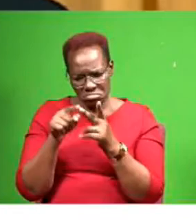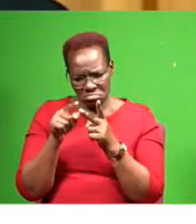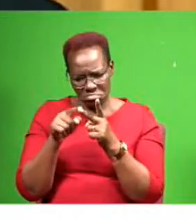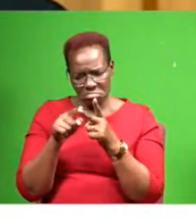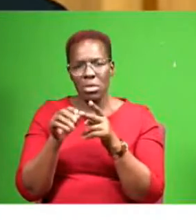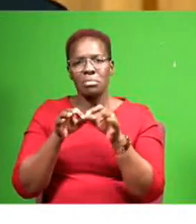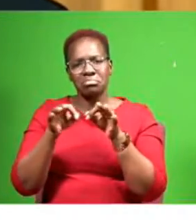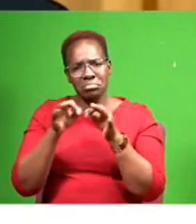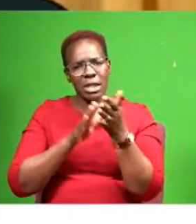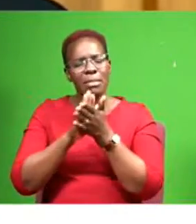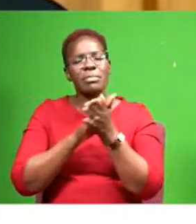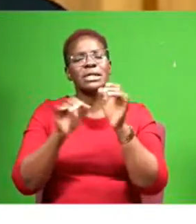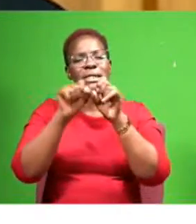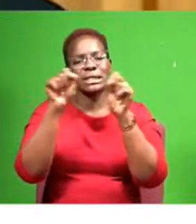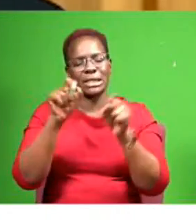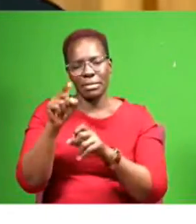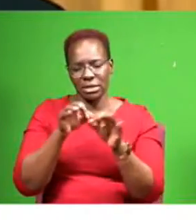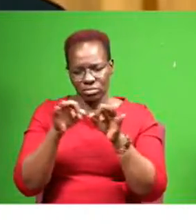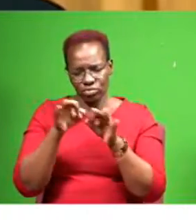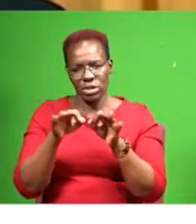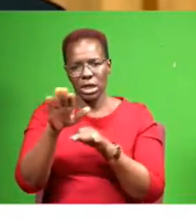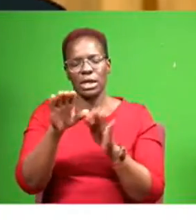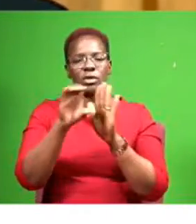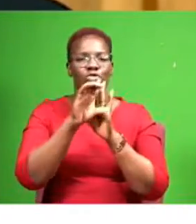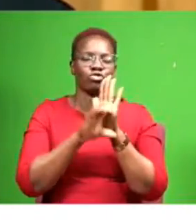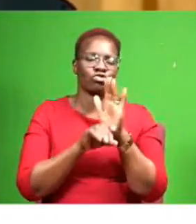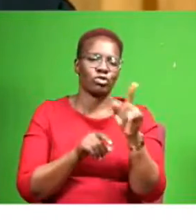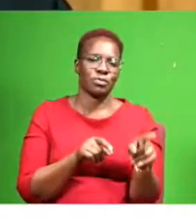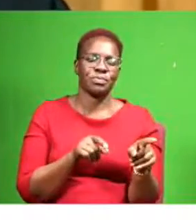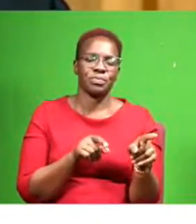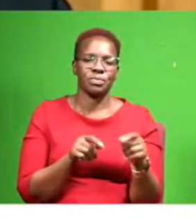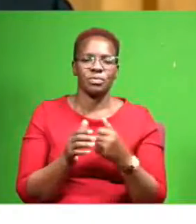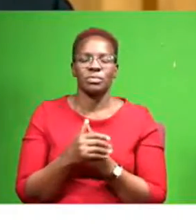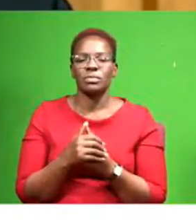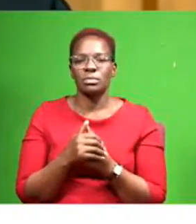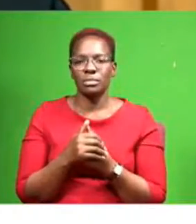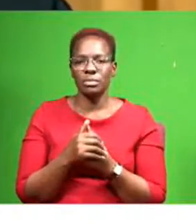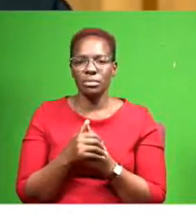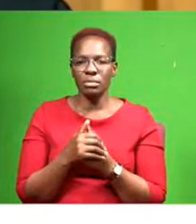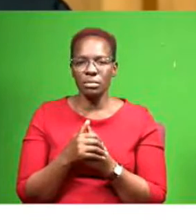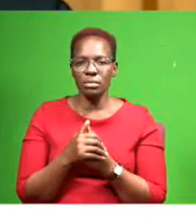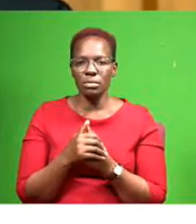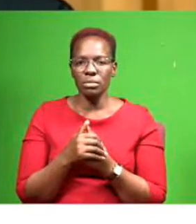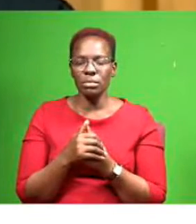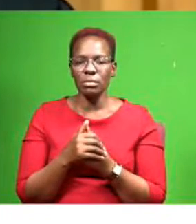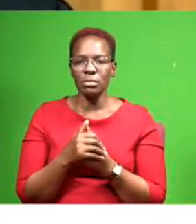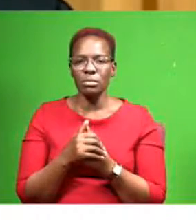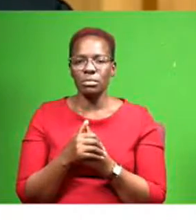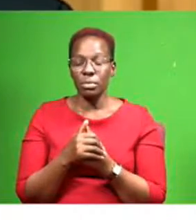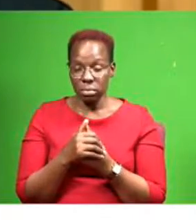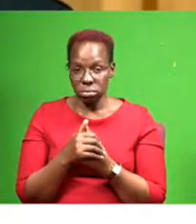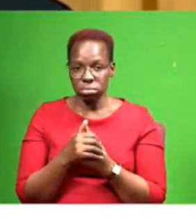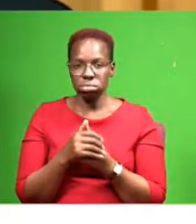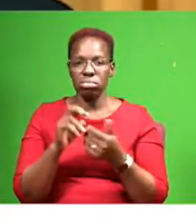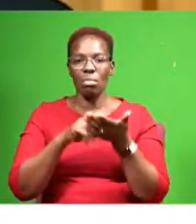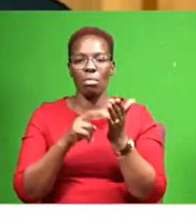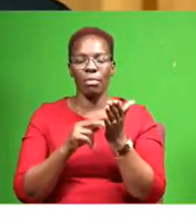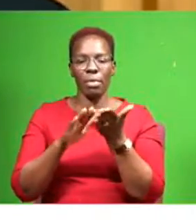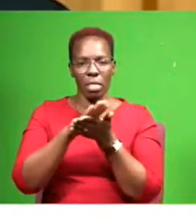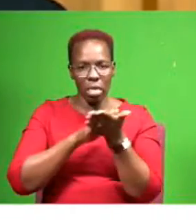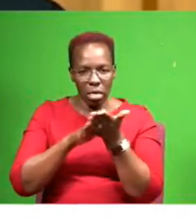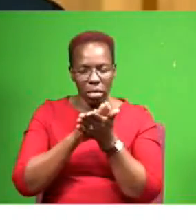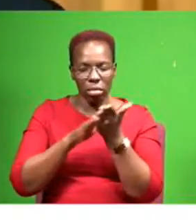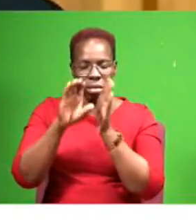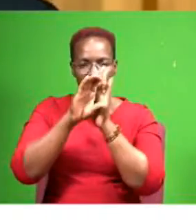structure in relation to the Constitution. In other words, what is the basic structure